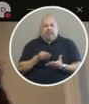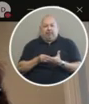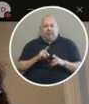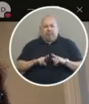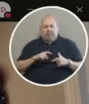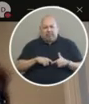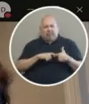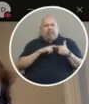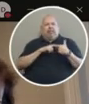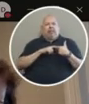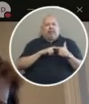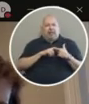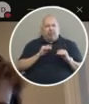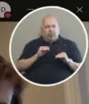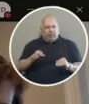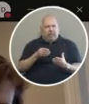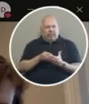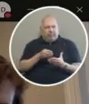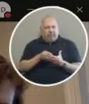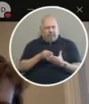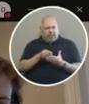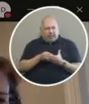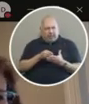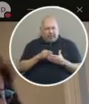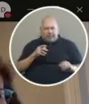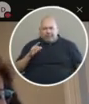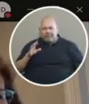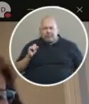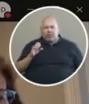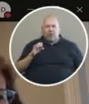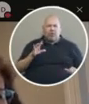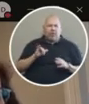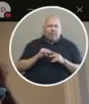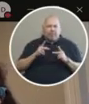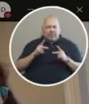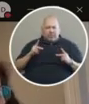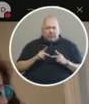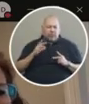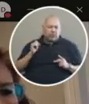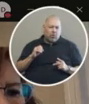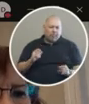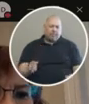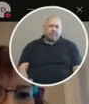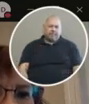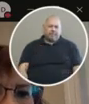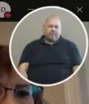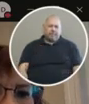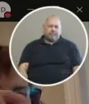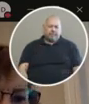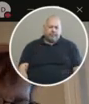it and putting that money into the budget stabilization fund to help us balance the budget for this year.